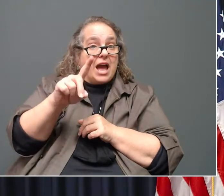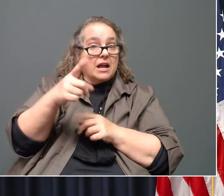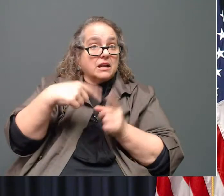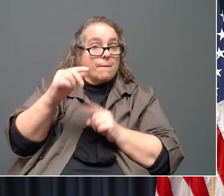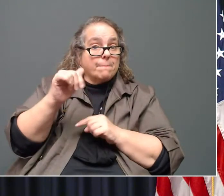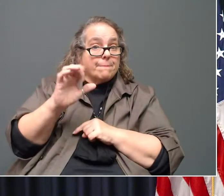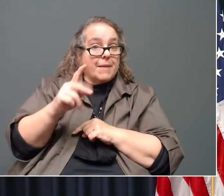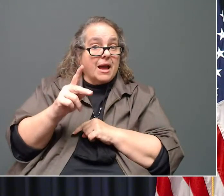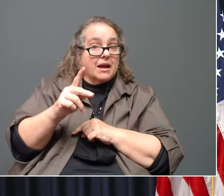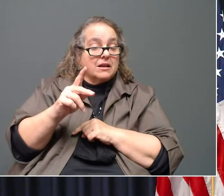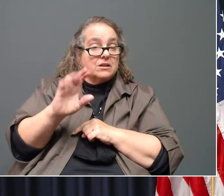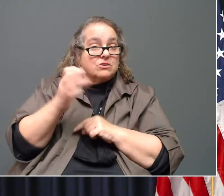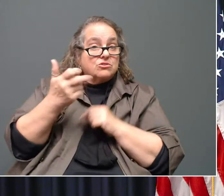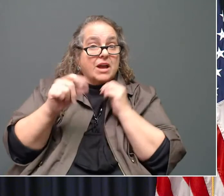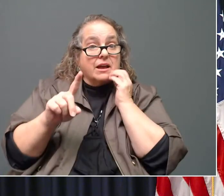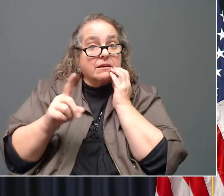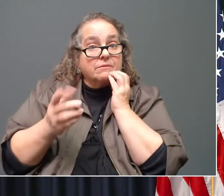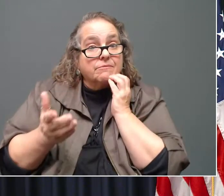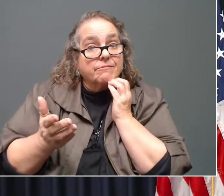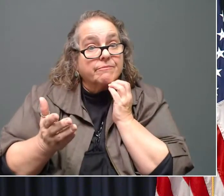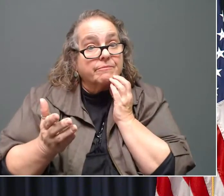Give him just 1 minute.